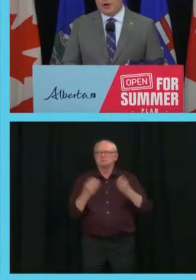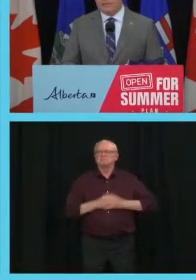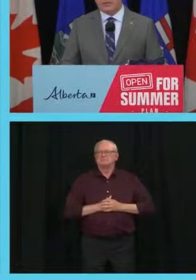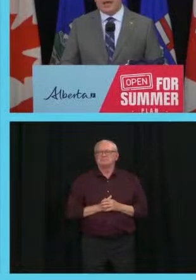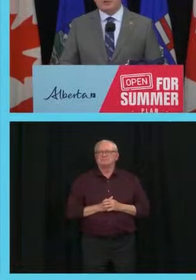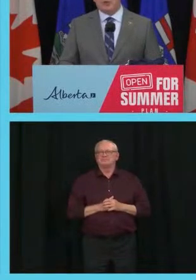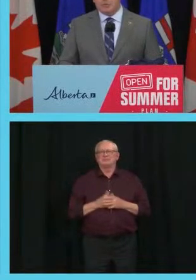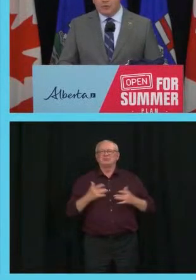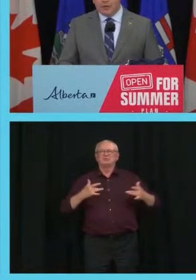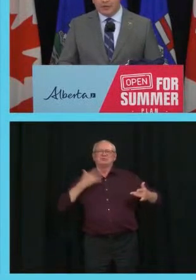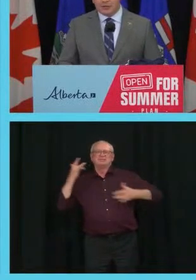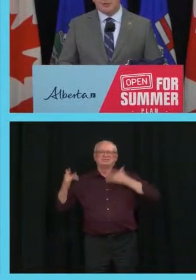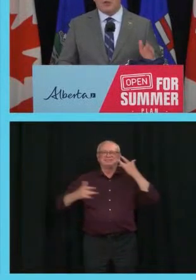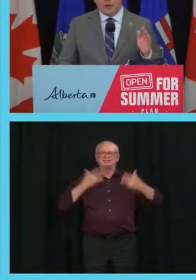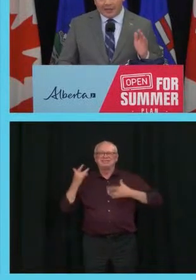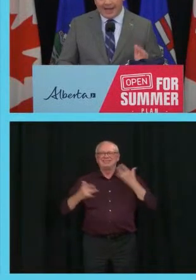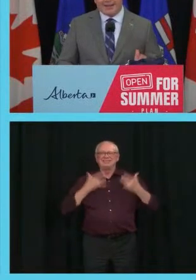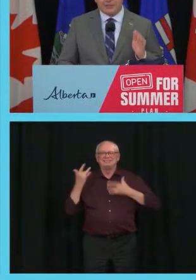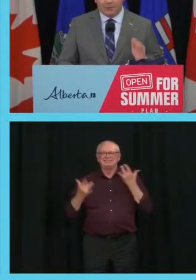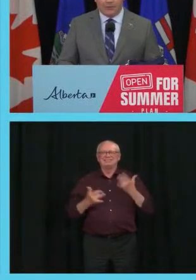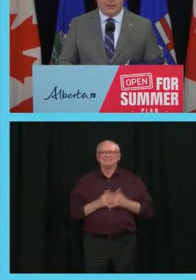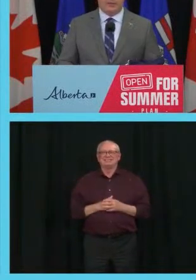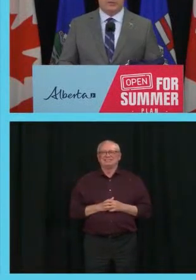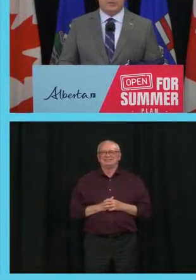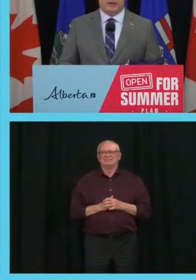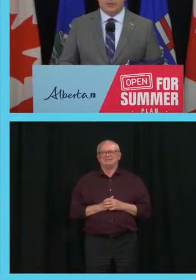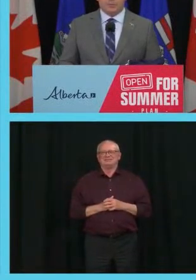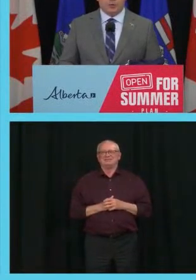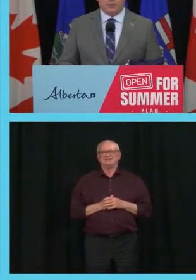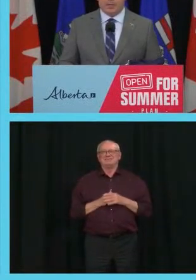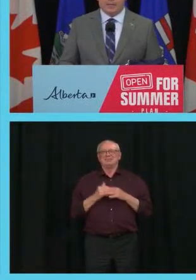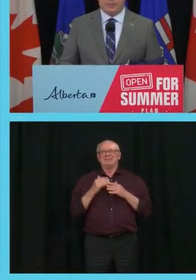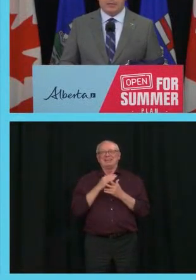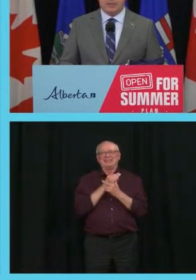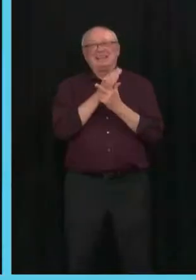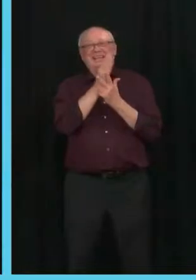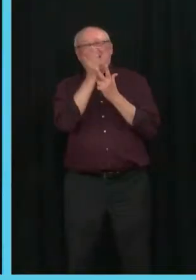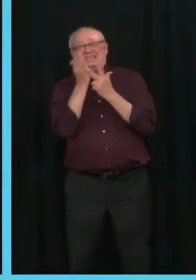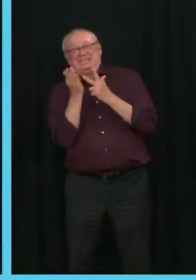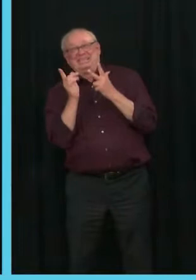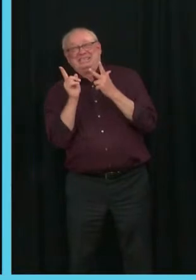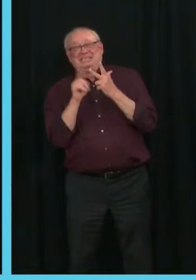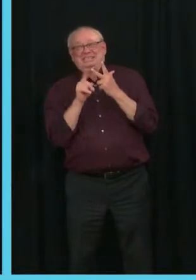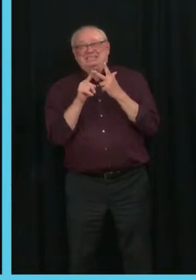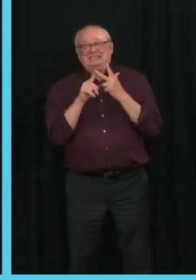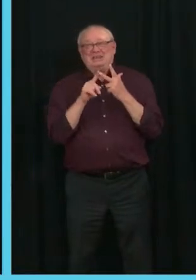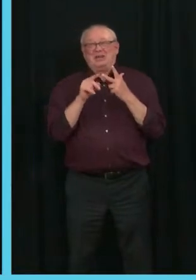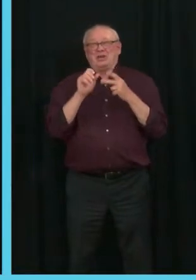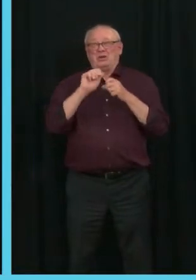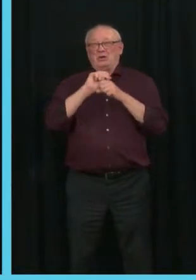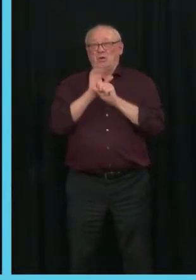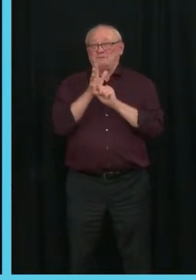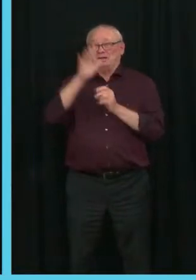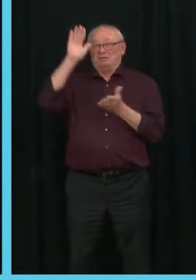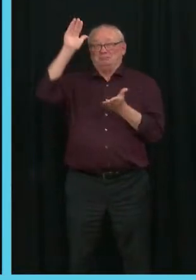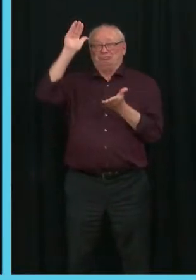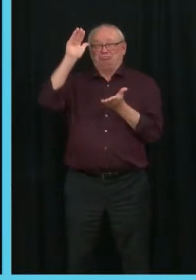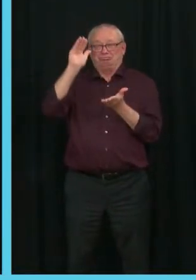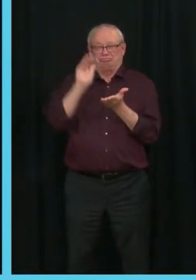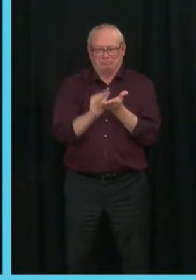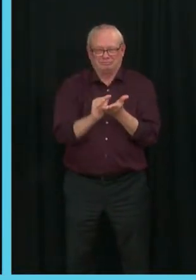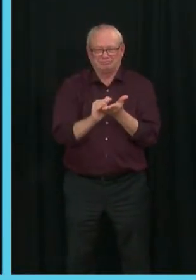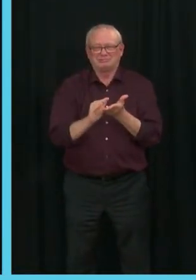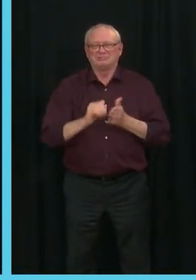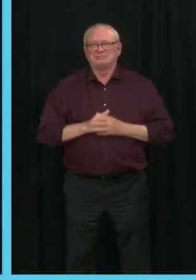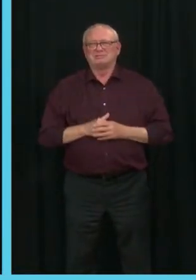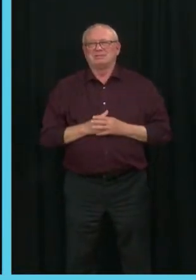for our province as we move into the last phase of this brutal pandemic. Our second stage keeps strong measures in